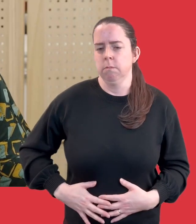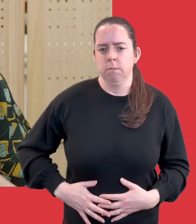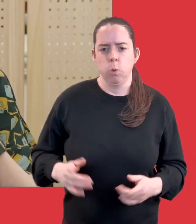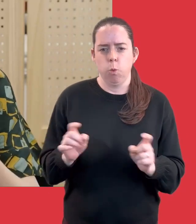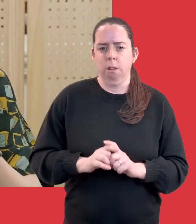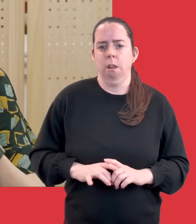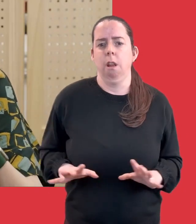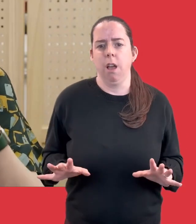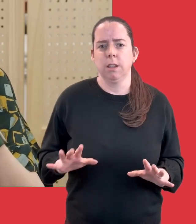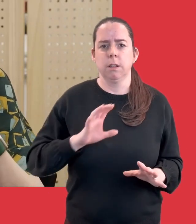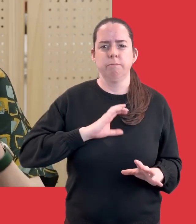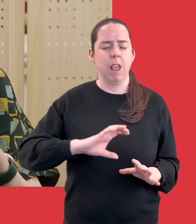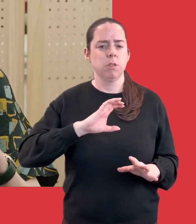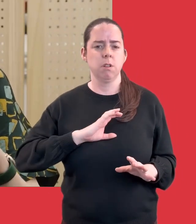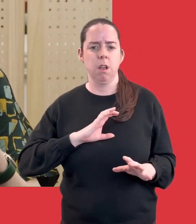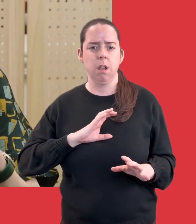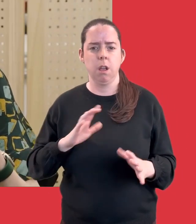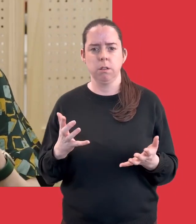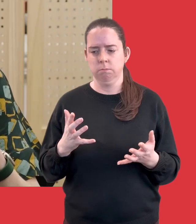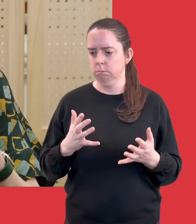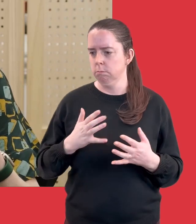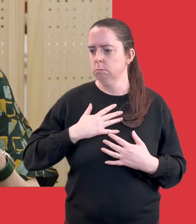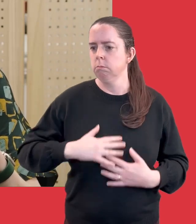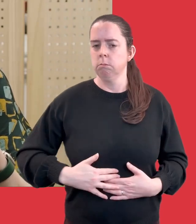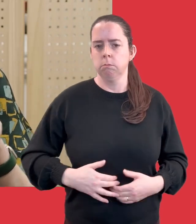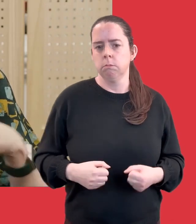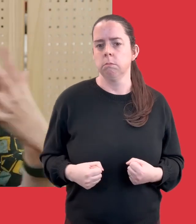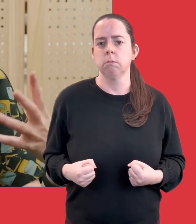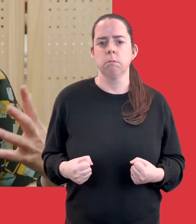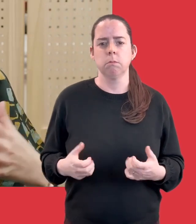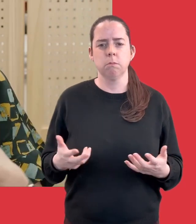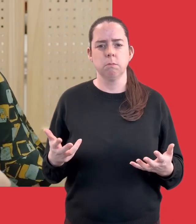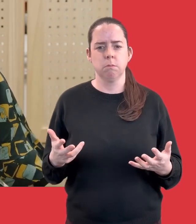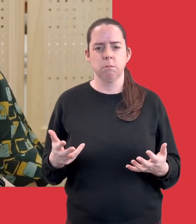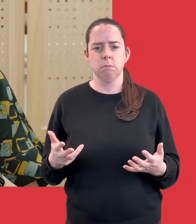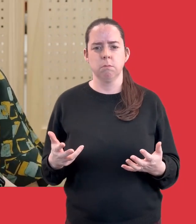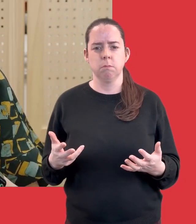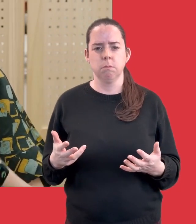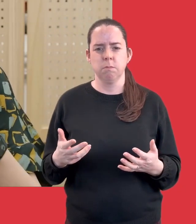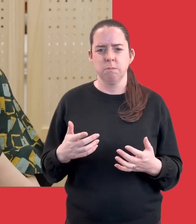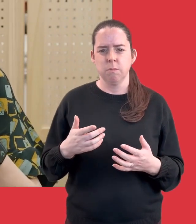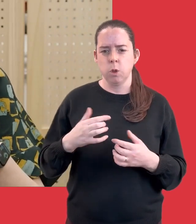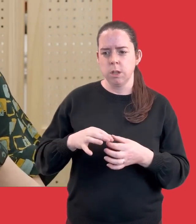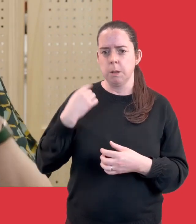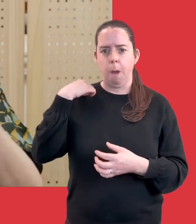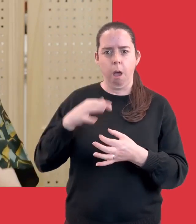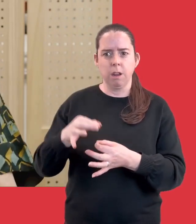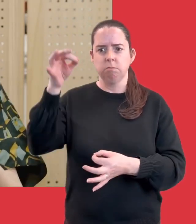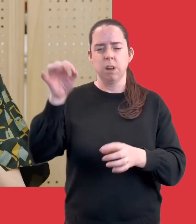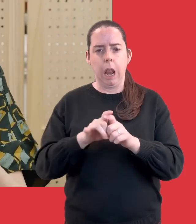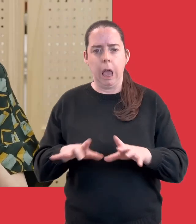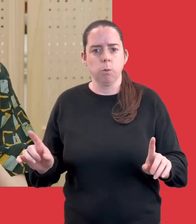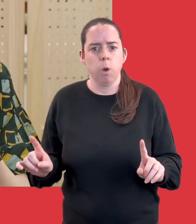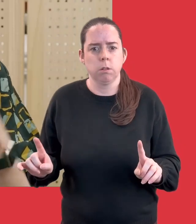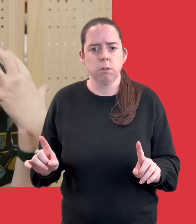their physicality be like in terms of how they might hold themselves? What's their